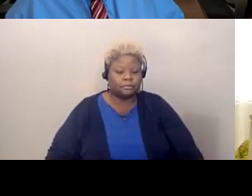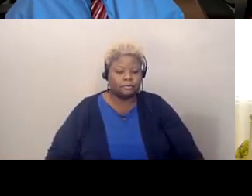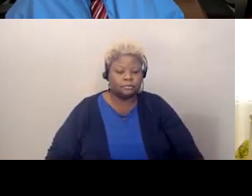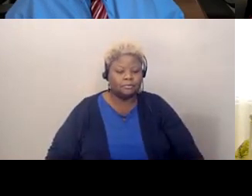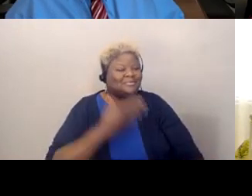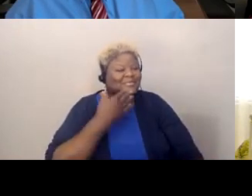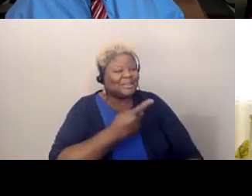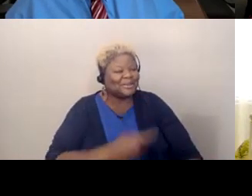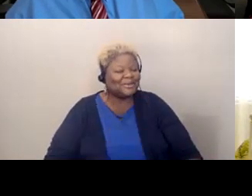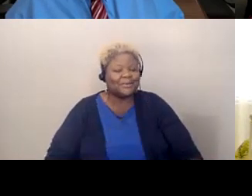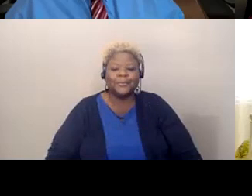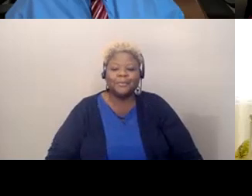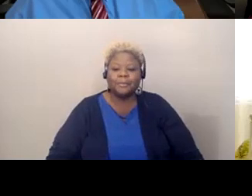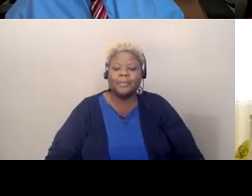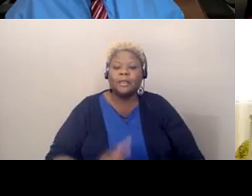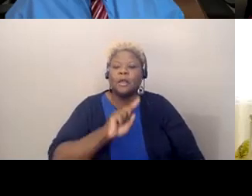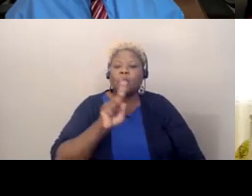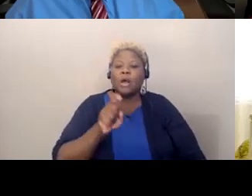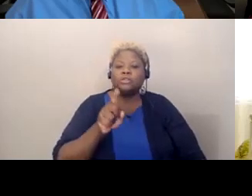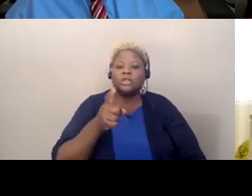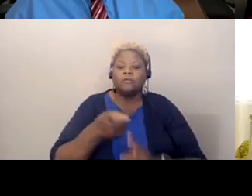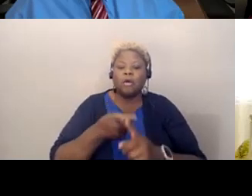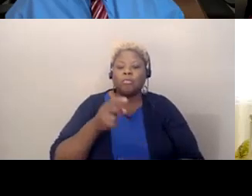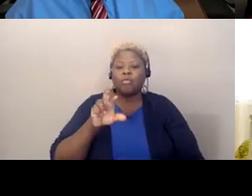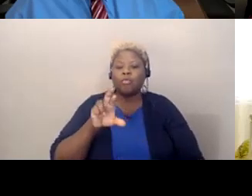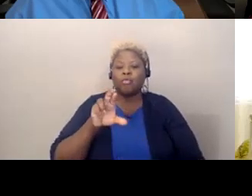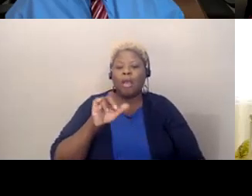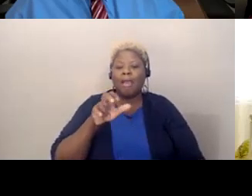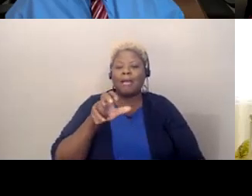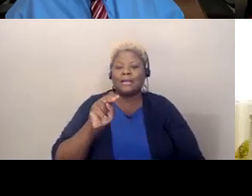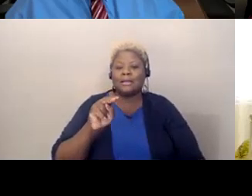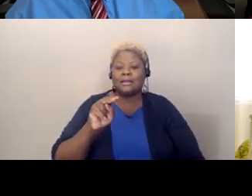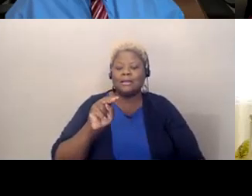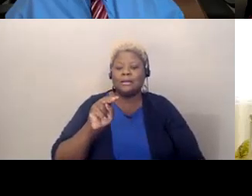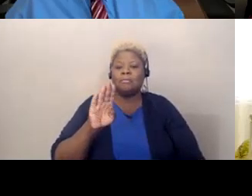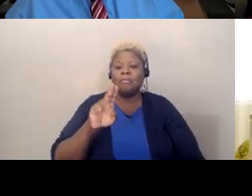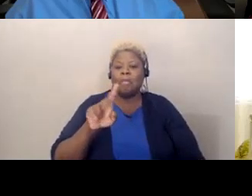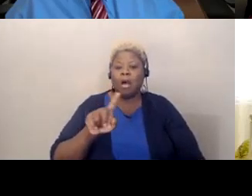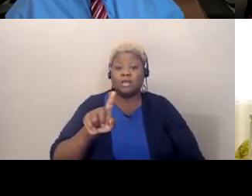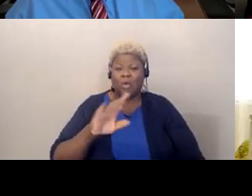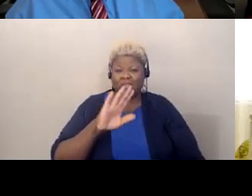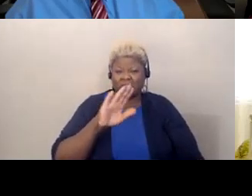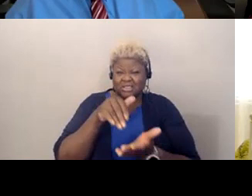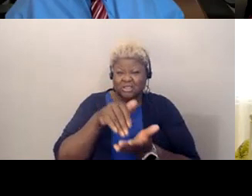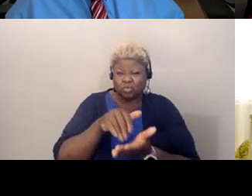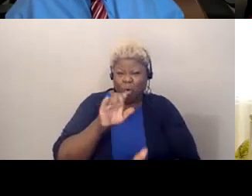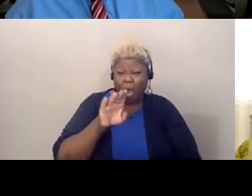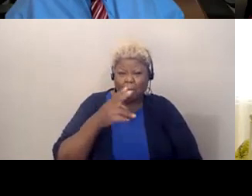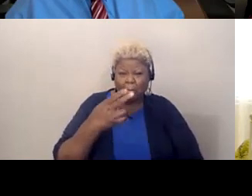Okay, thank you. Question from Brandon Vaz. Is there a centralized hub or universal portal or database